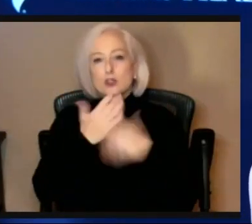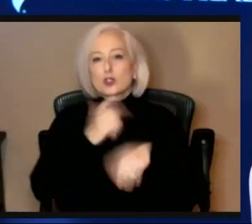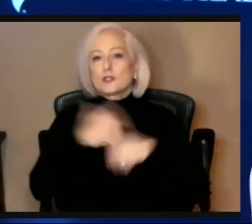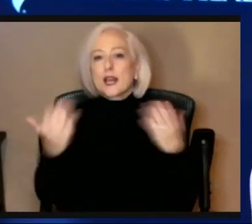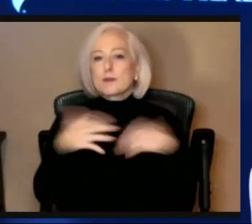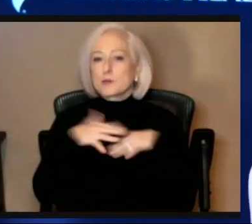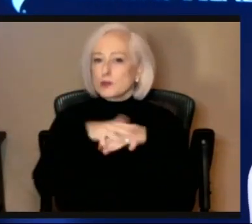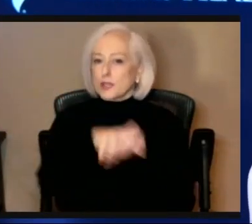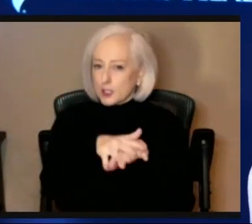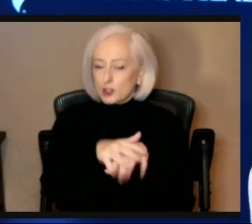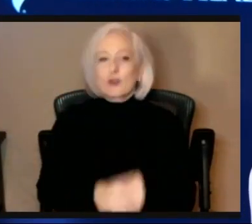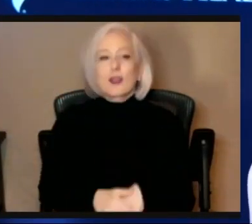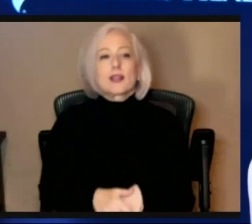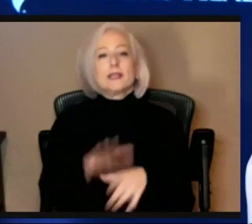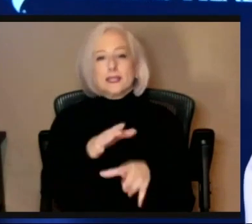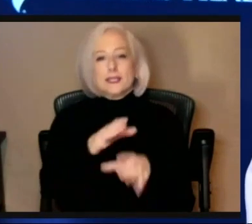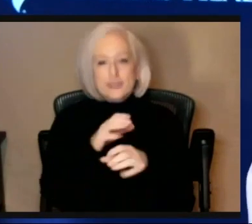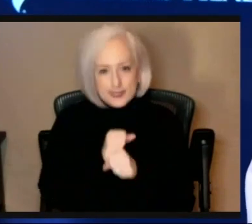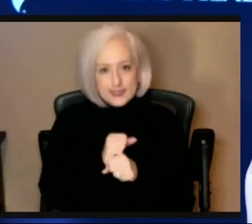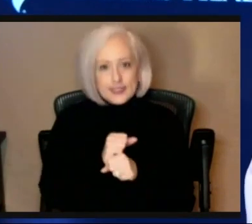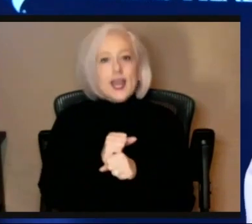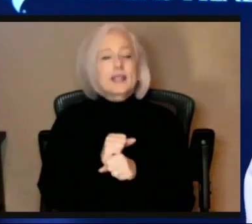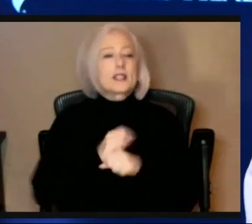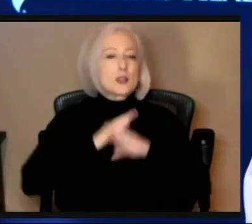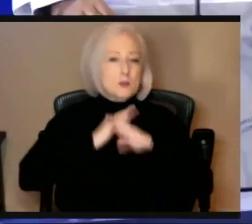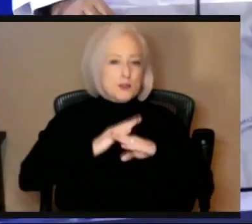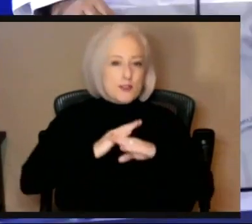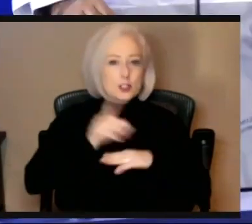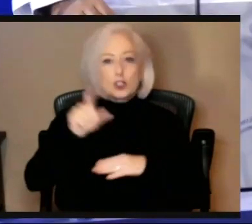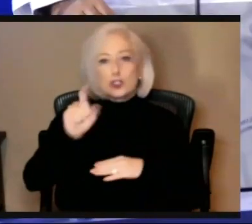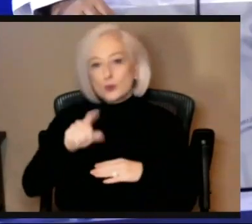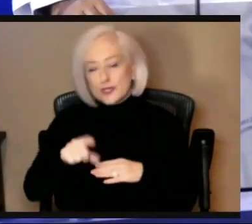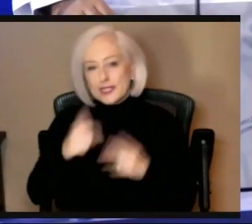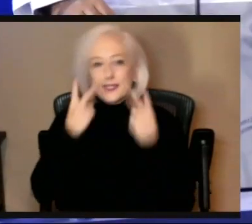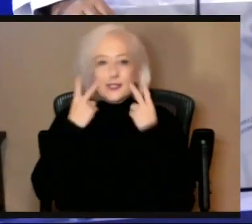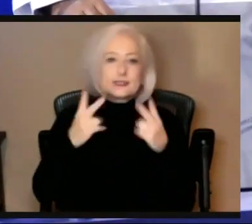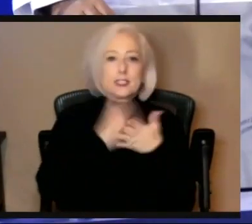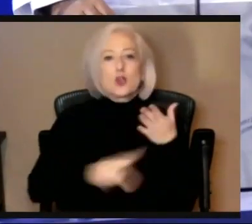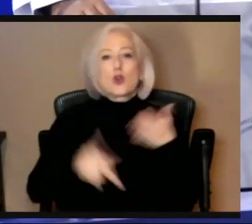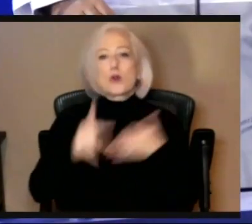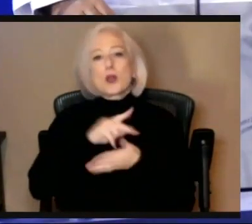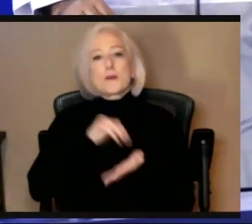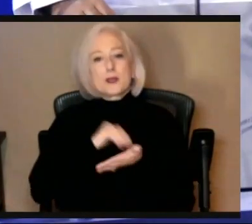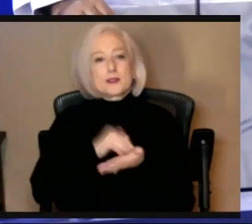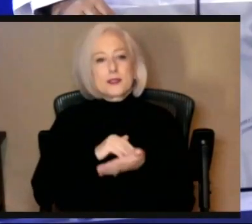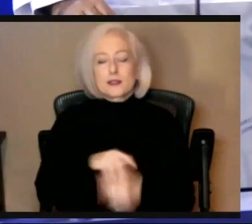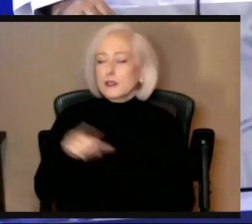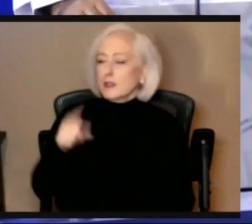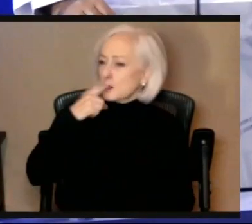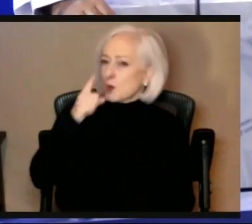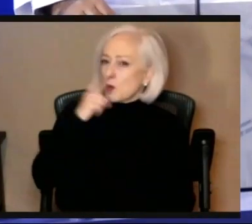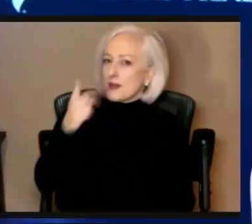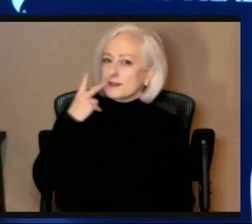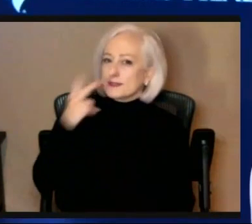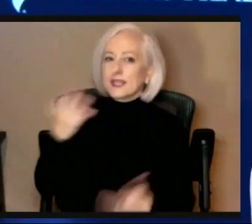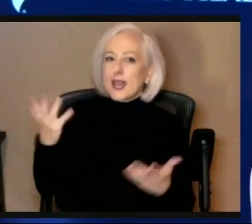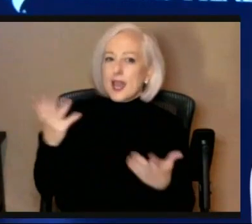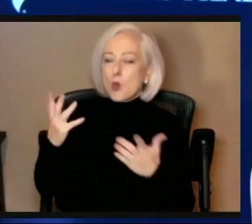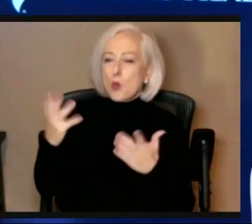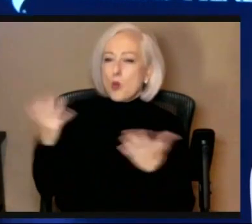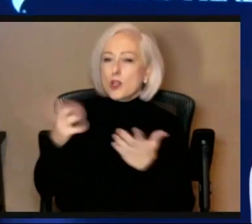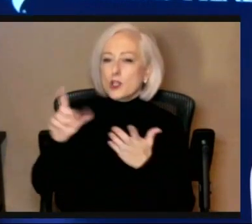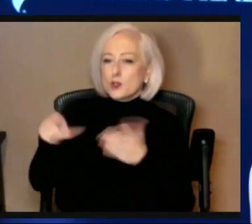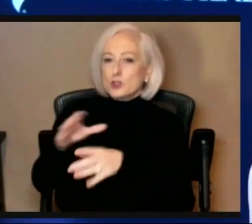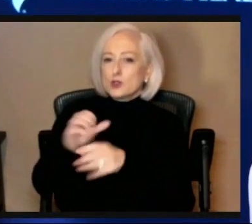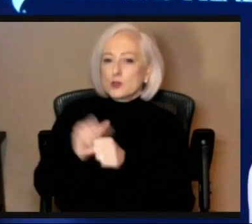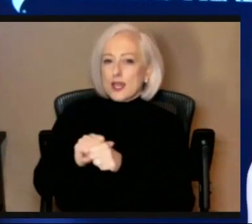Get the preventative things that you need to do. Go see your primary care doctor. And Gretchen just asked if you could repeat the steps to qualify for lung screening. Okay. So